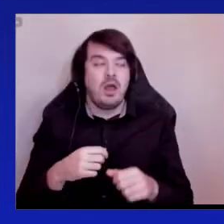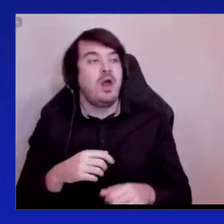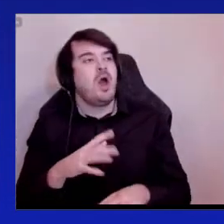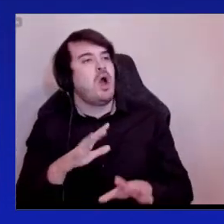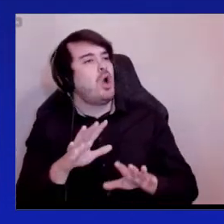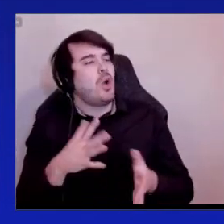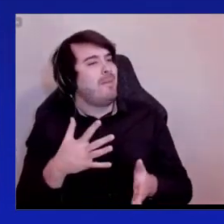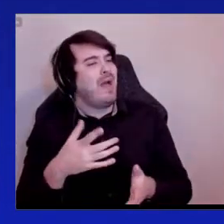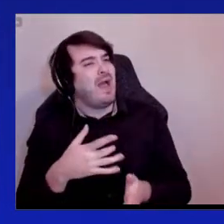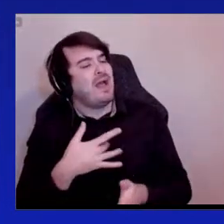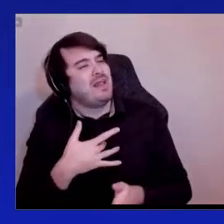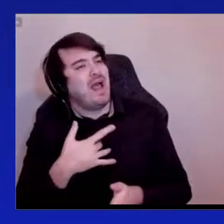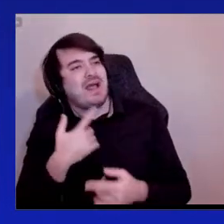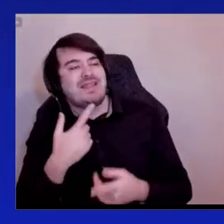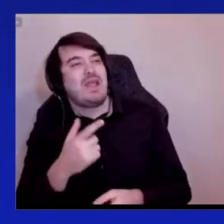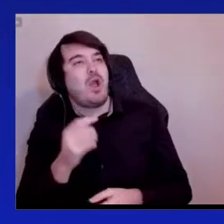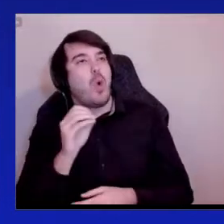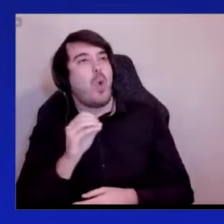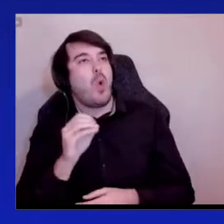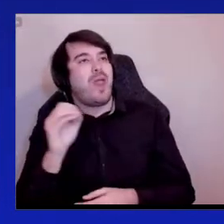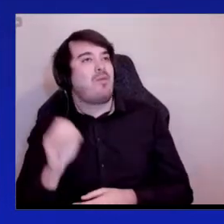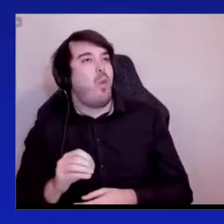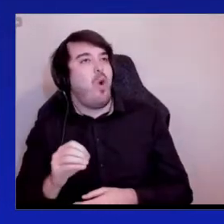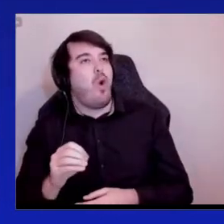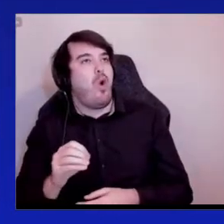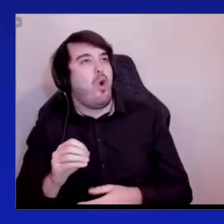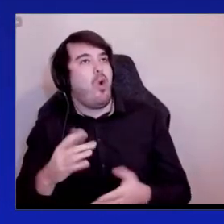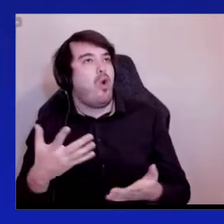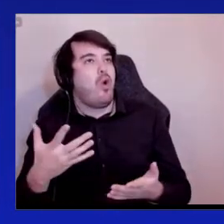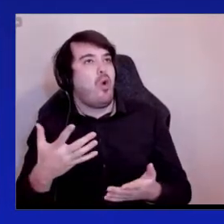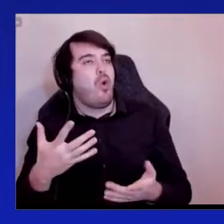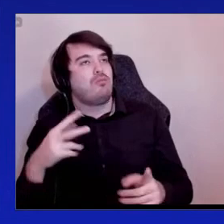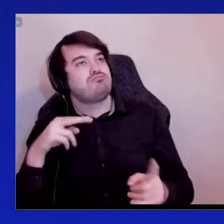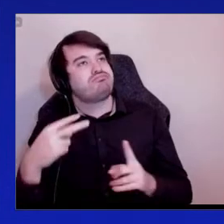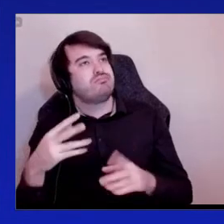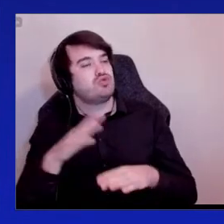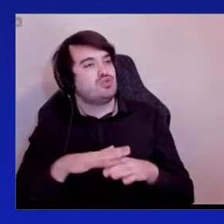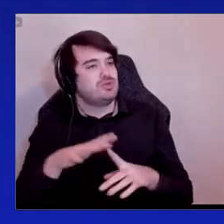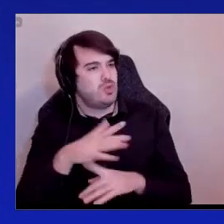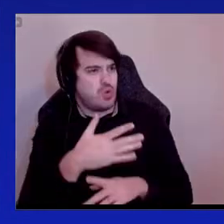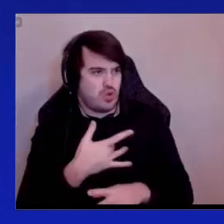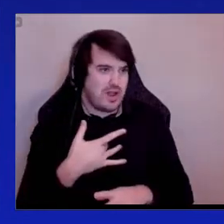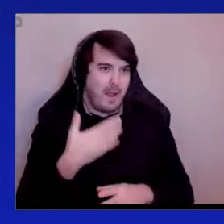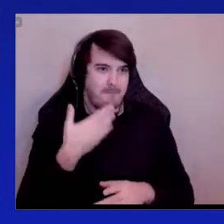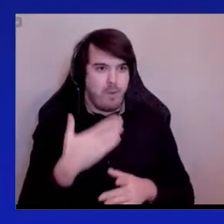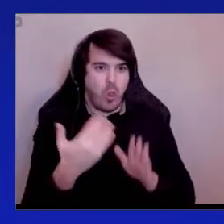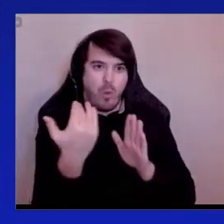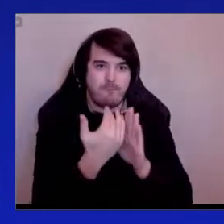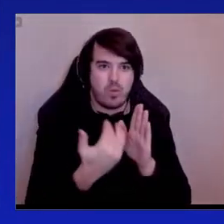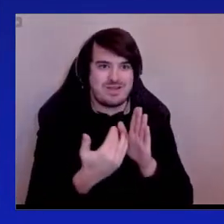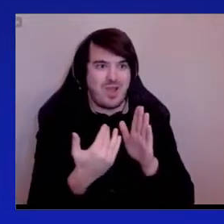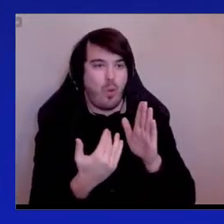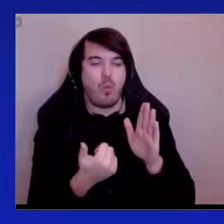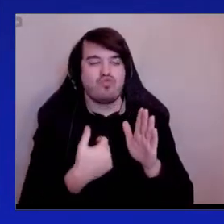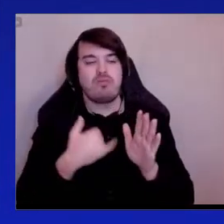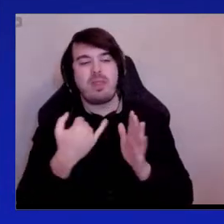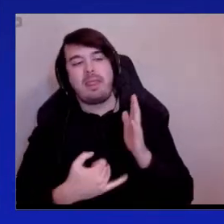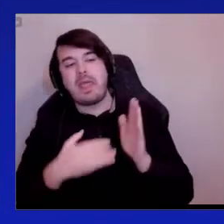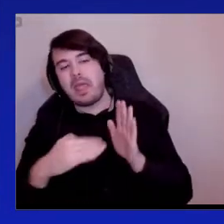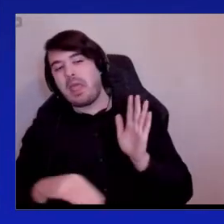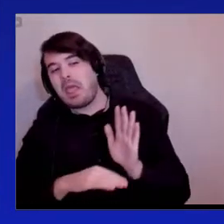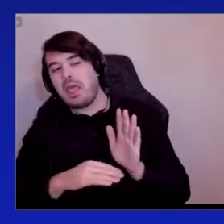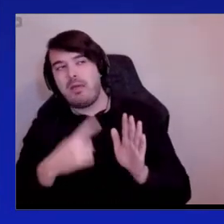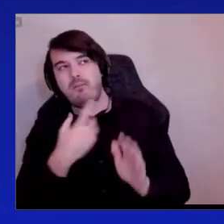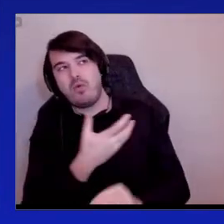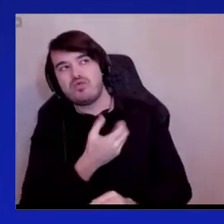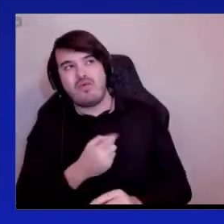the property of the province. Par rapport à cette situation-là? Est-ce qu'on est en bonne position? So are we in good position d'avoir